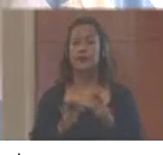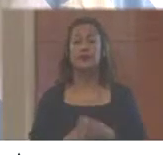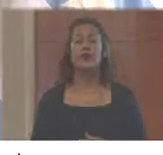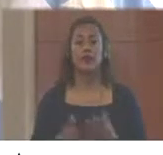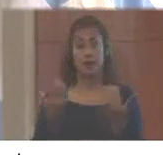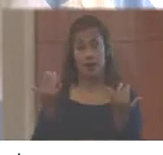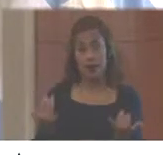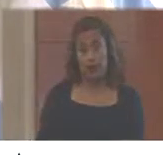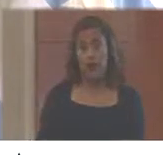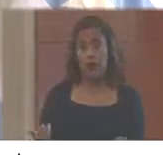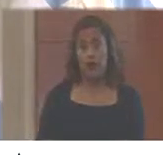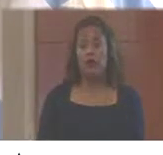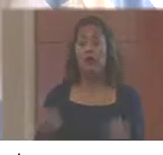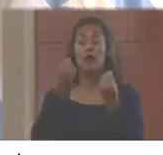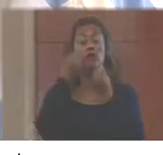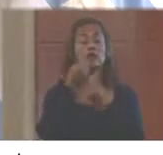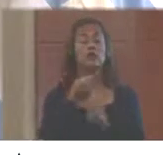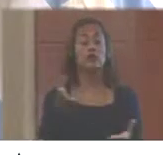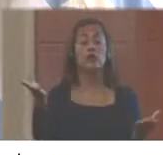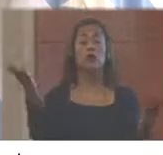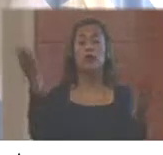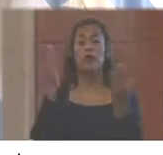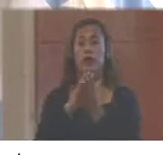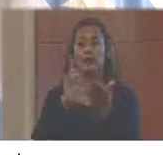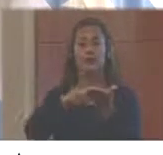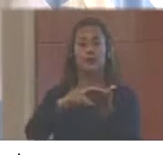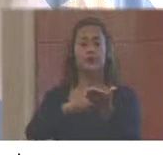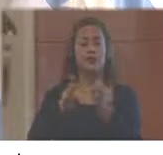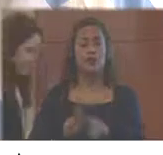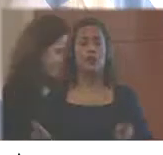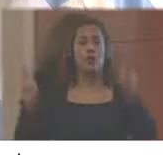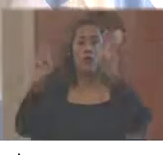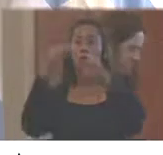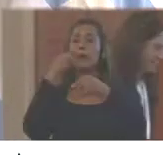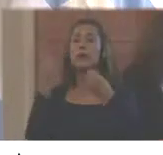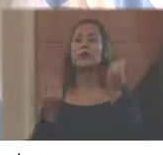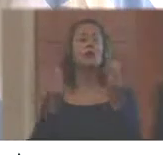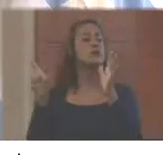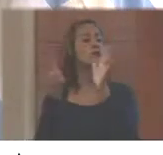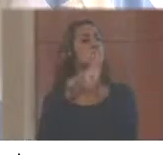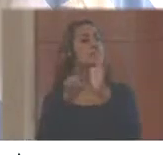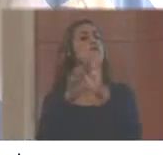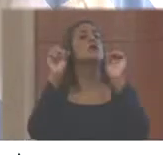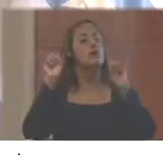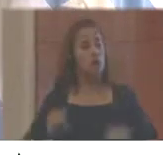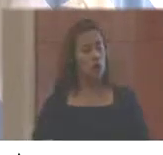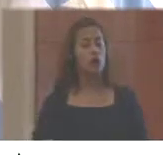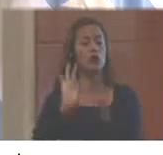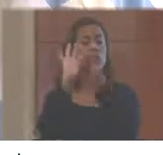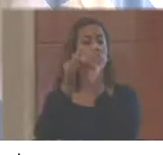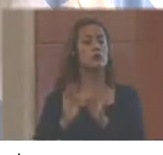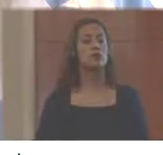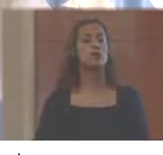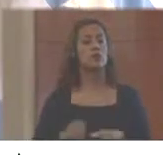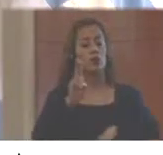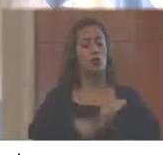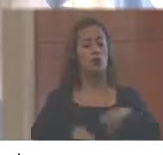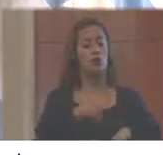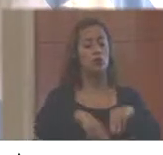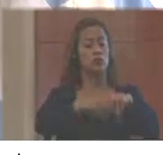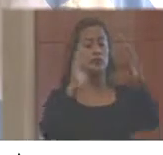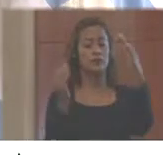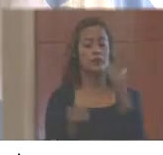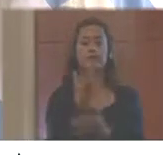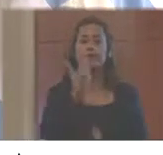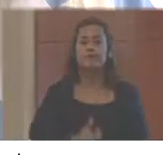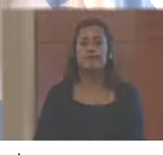building bill that will require safe and resilient building practices as a condition for approval of